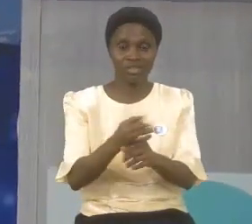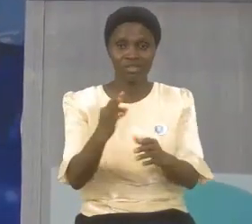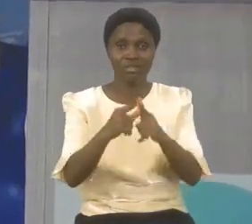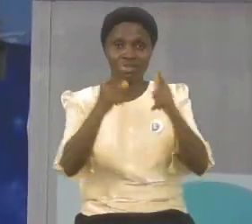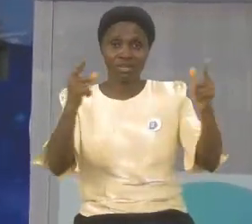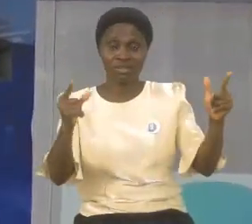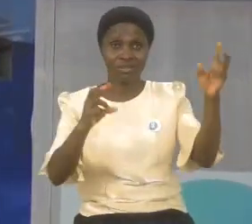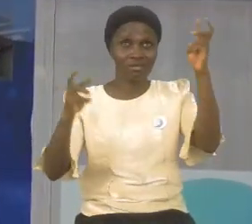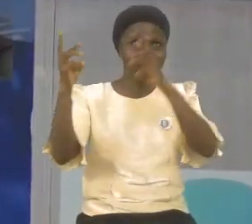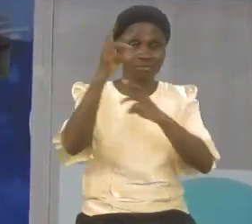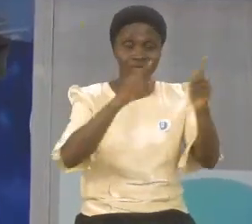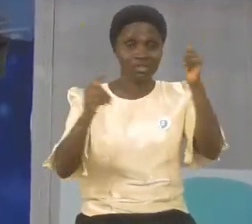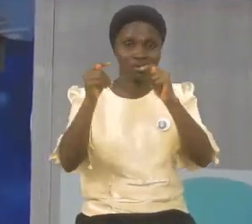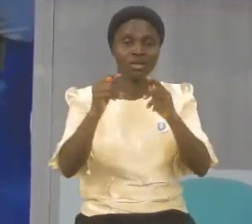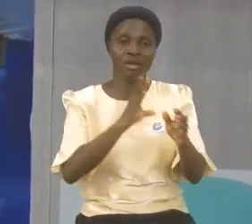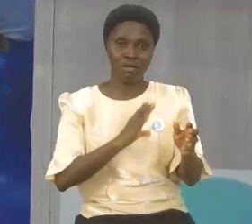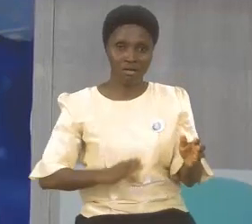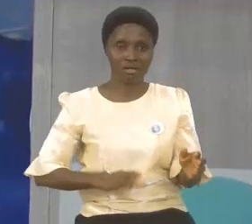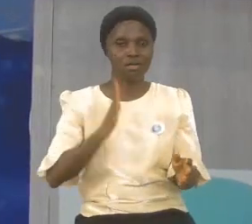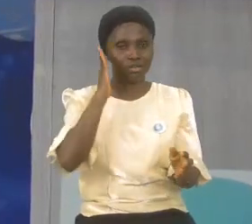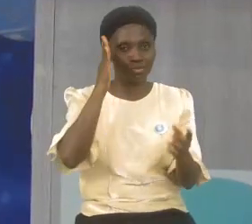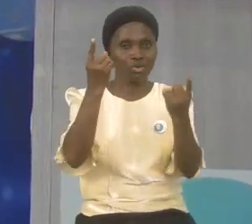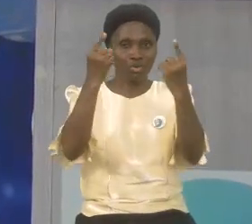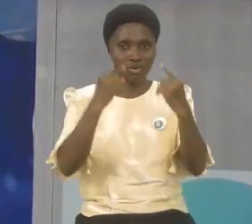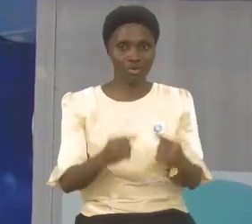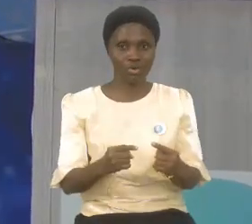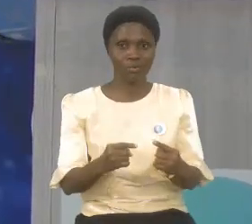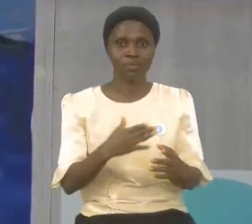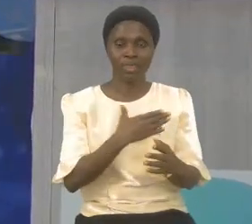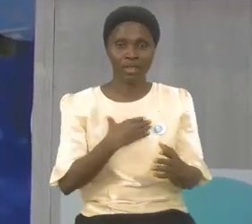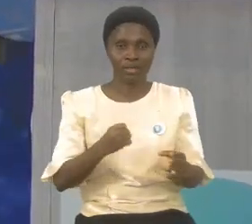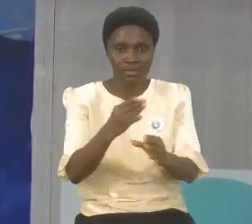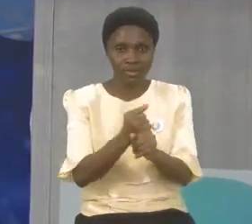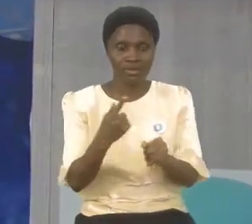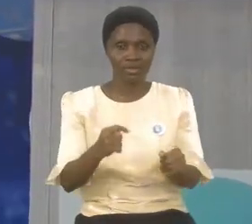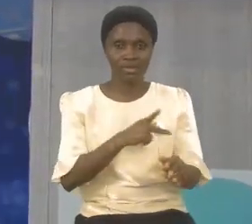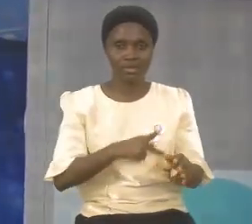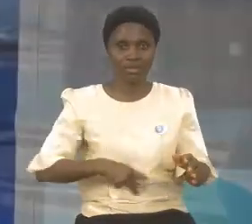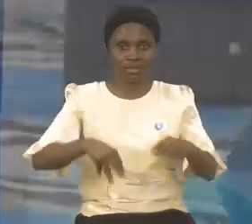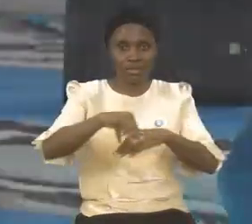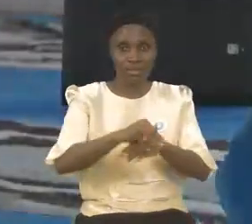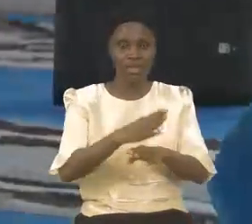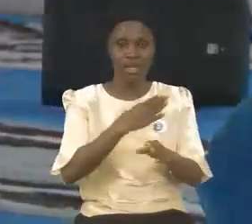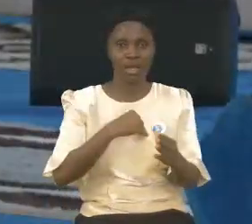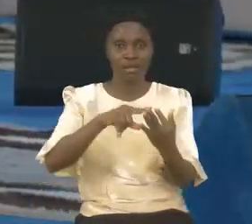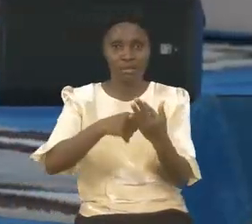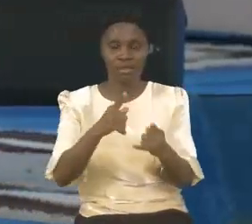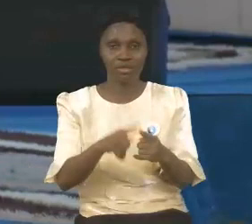tribulation, Christ will come for the saints. He'll take the kingdom, and then he'll begin to